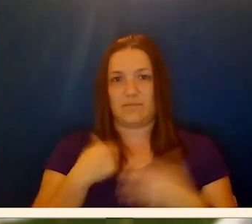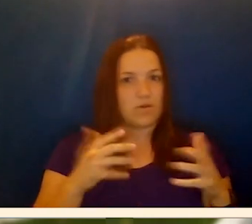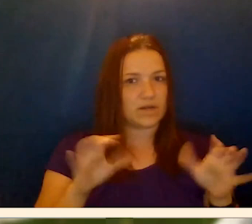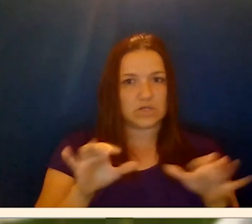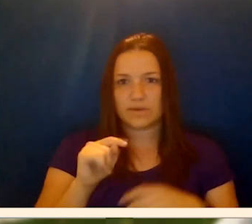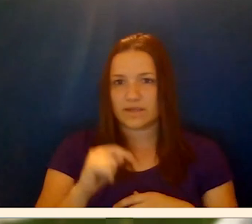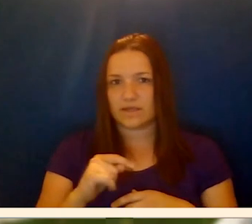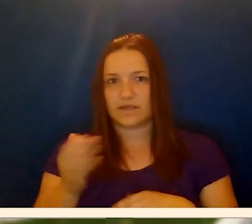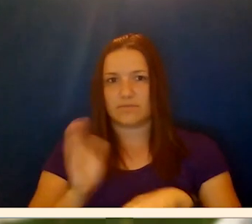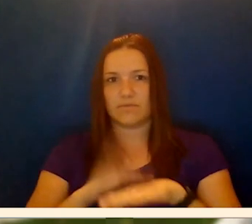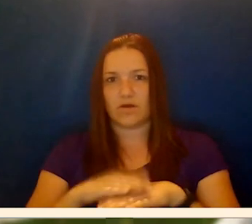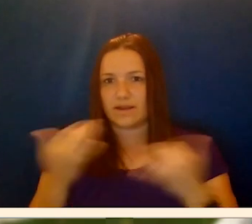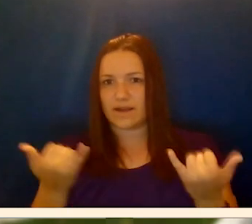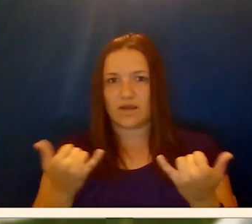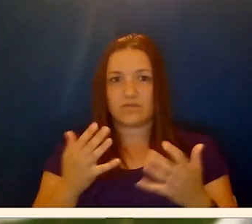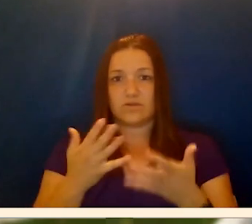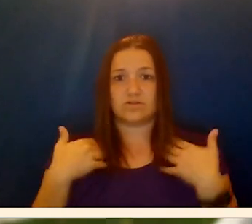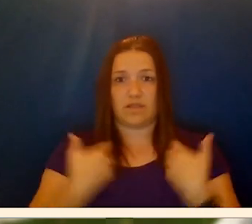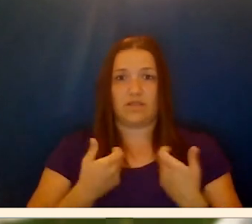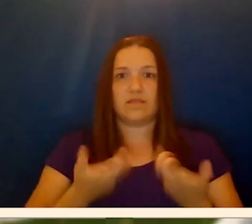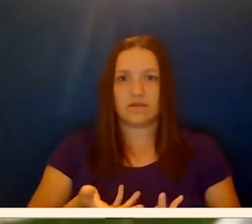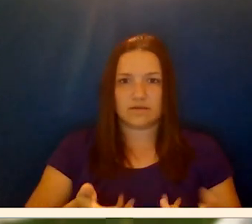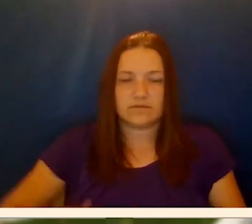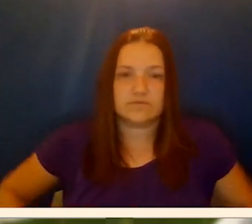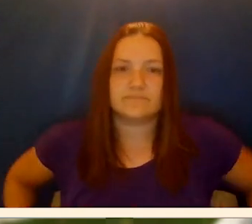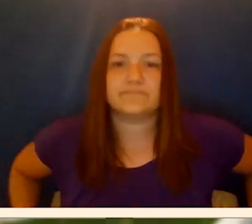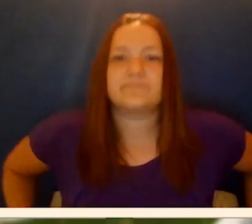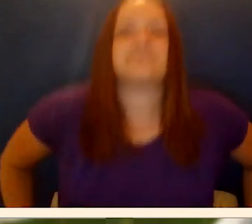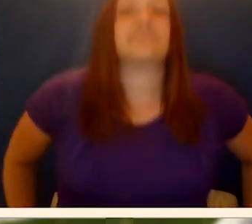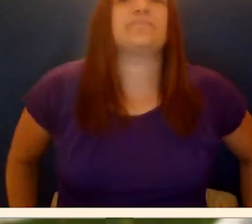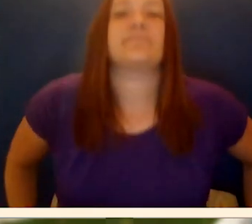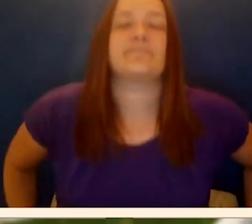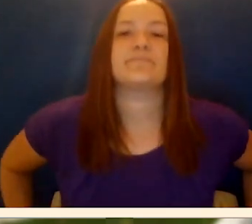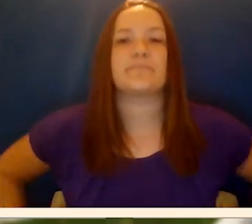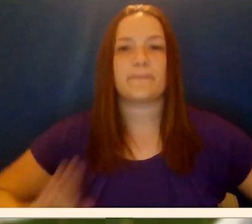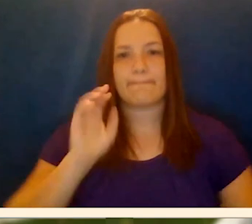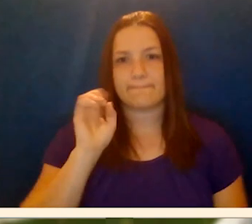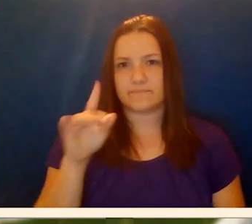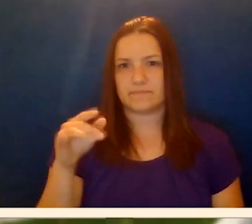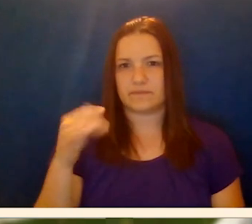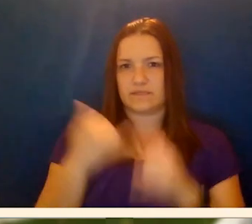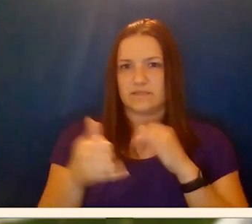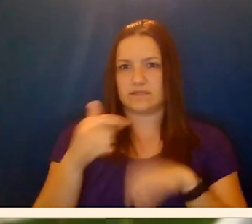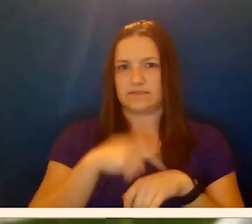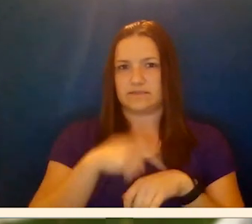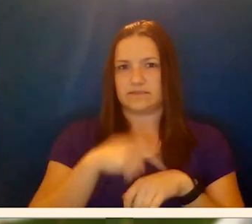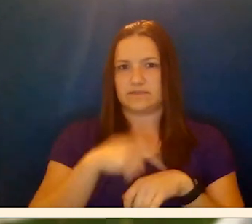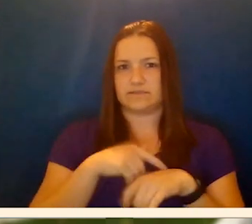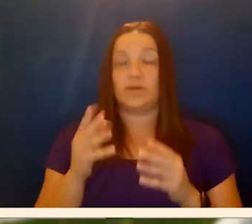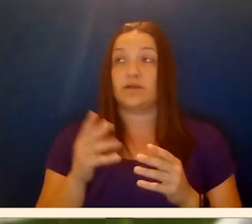it on the shift now. So they're worn out. Yeah, They're they worn are. out. Yeah. Okay, so since our last meeting, in